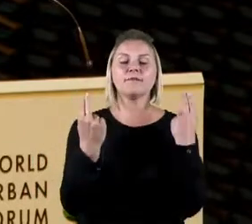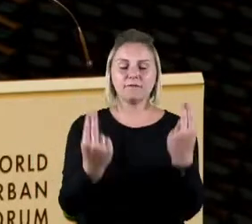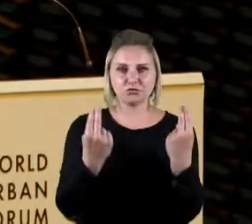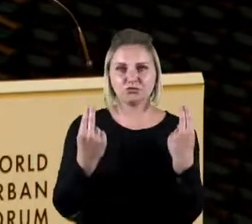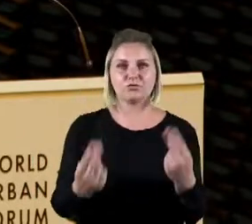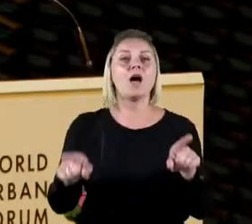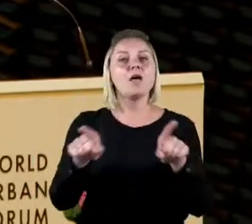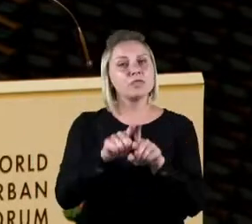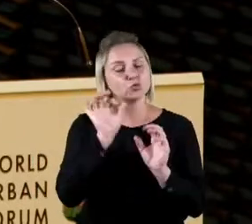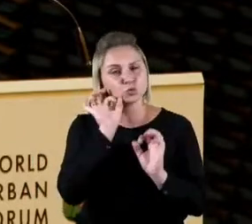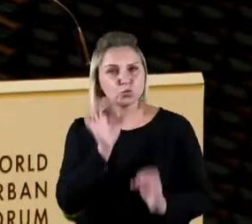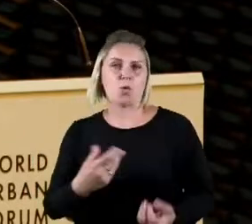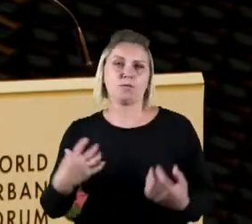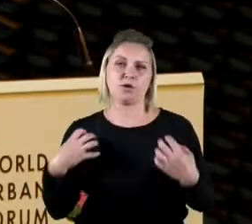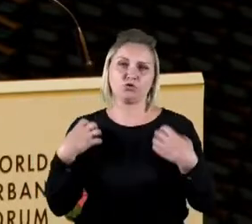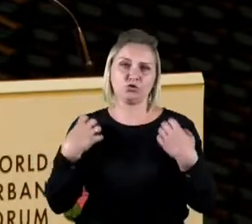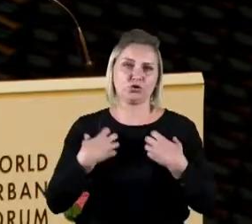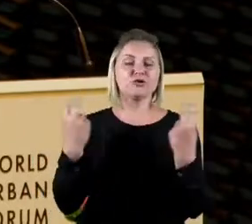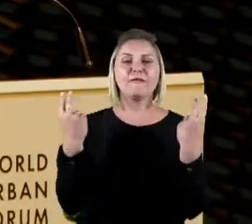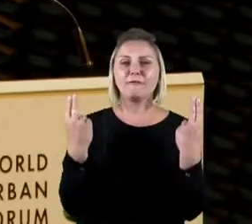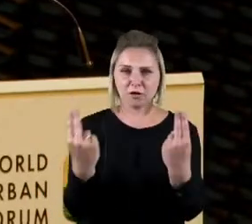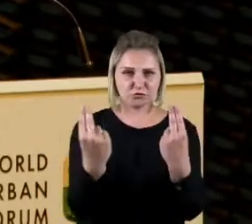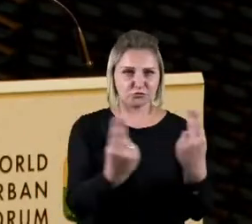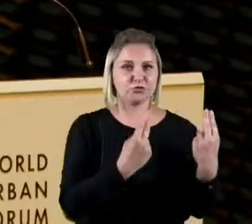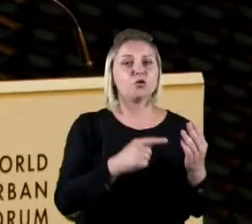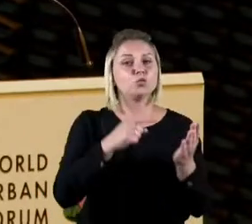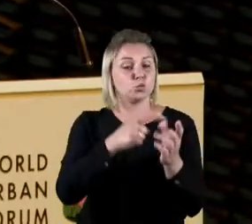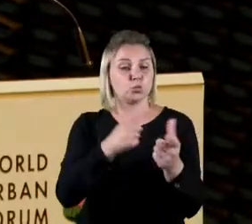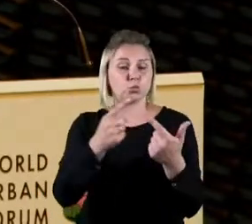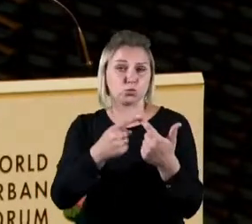And these we're also very much,